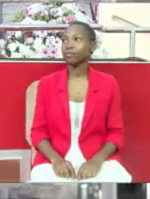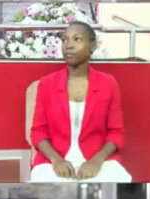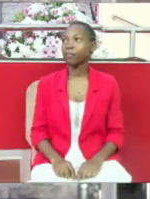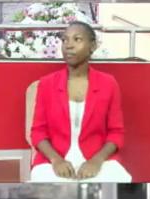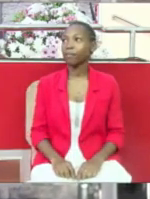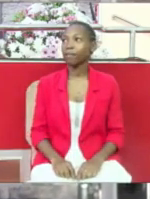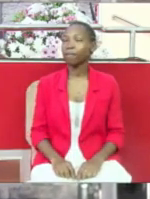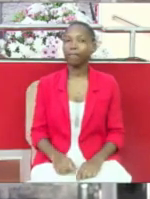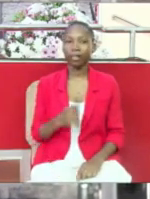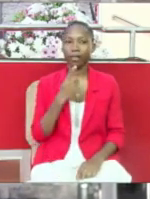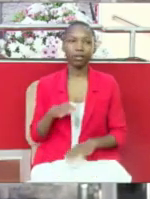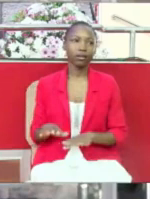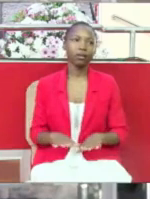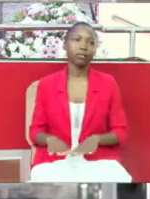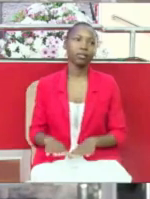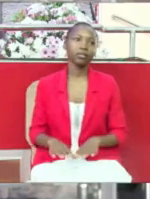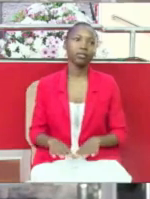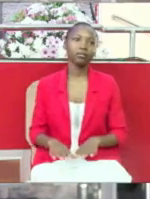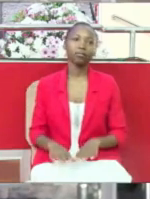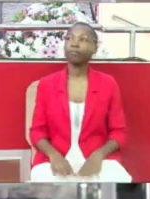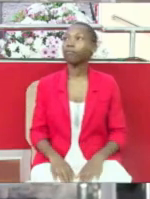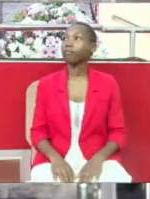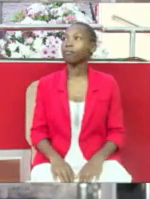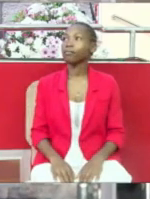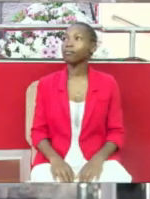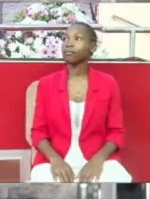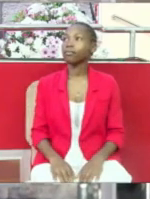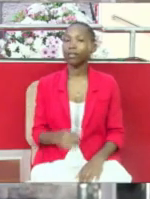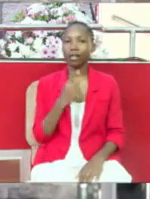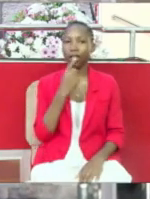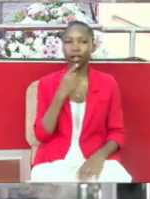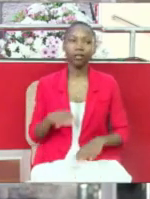Red carpet. Mkeka mwekundu. Red carpet.